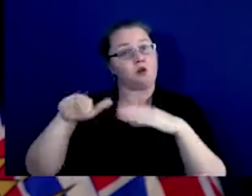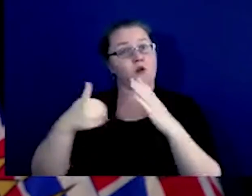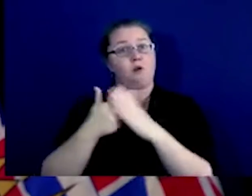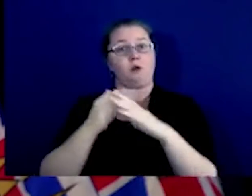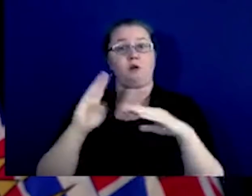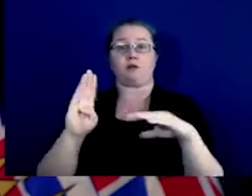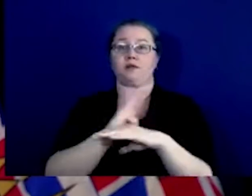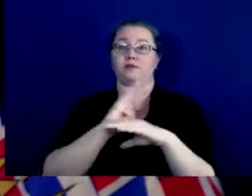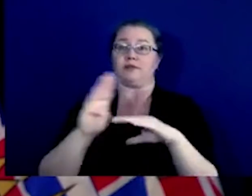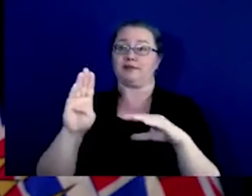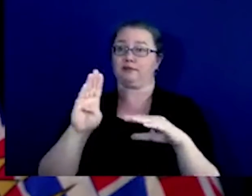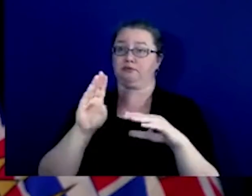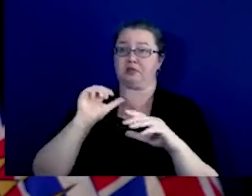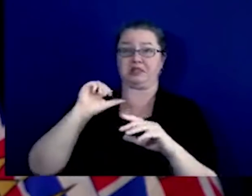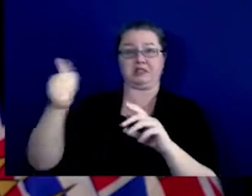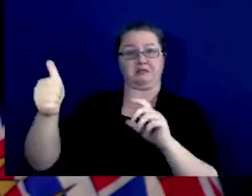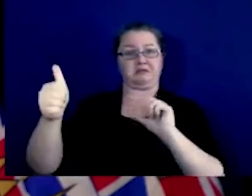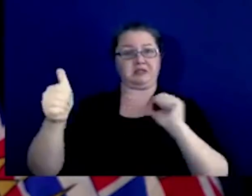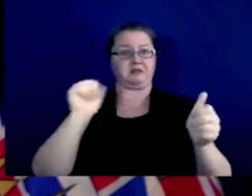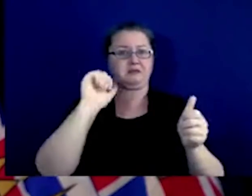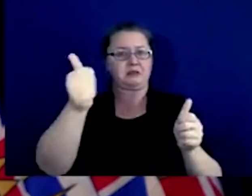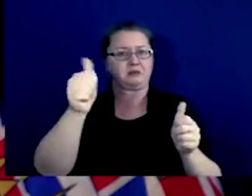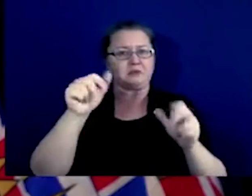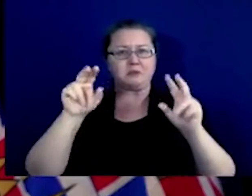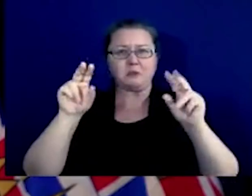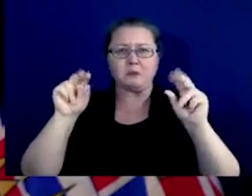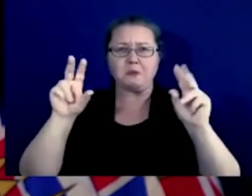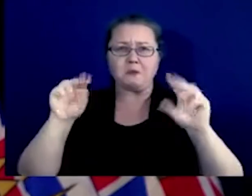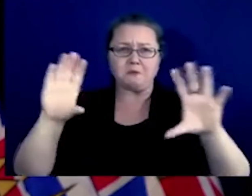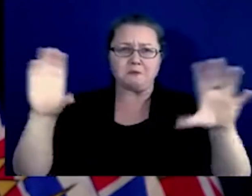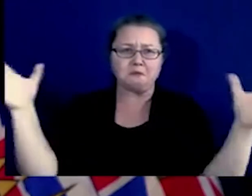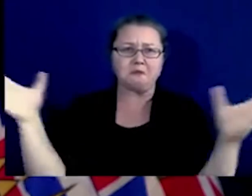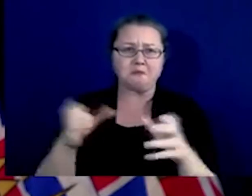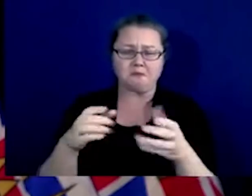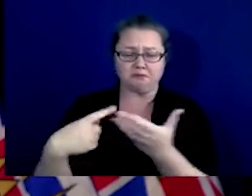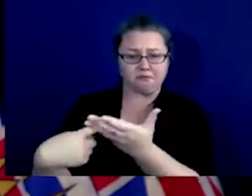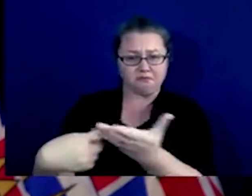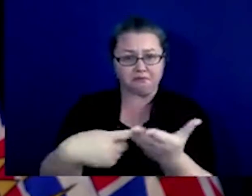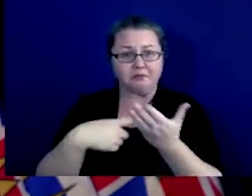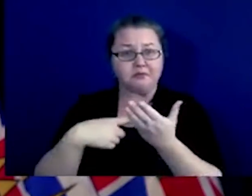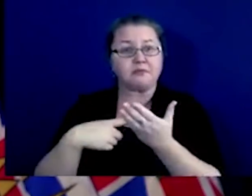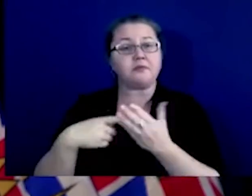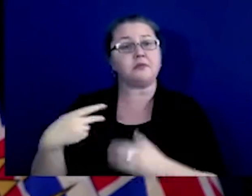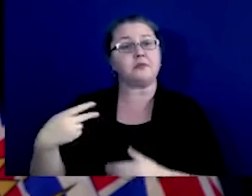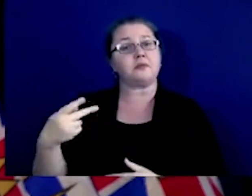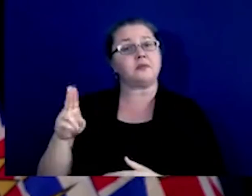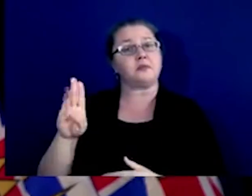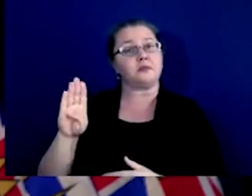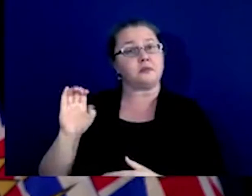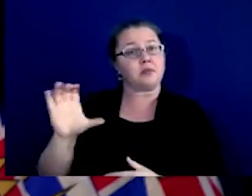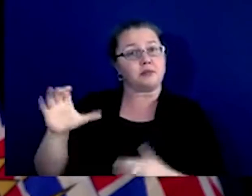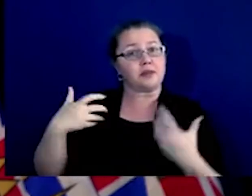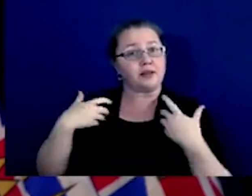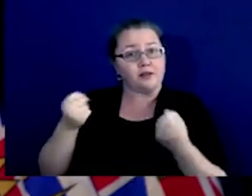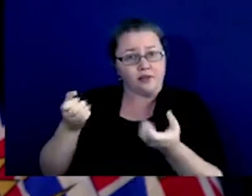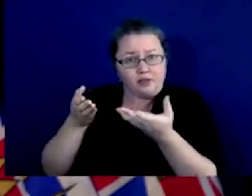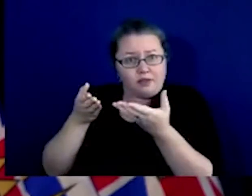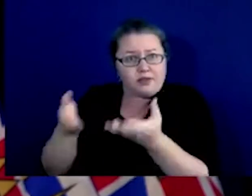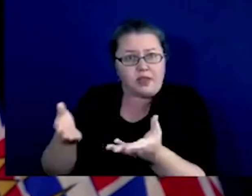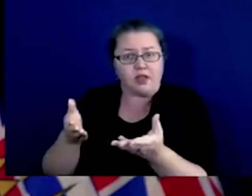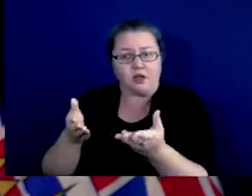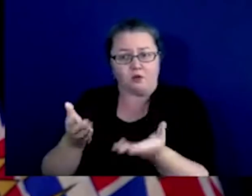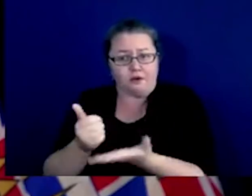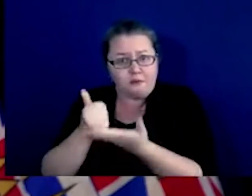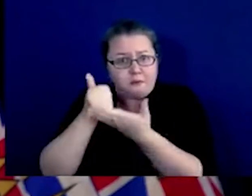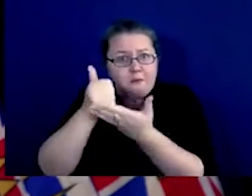can do to protect your business is to make it easy for people to stay away if they are feeling ill. Whether that, for